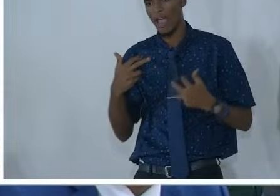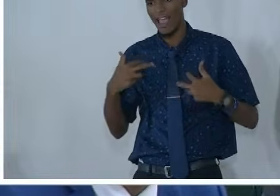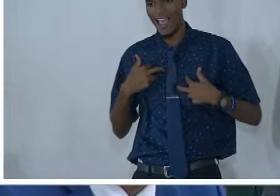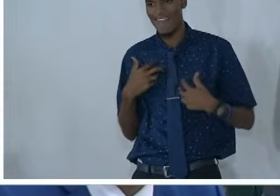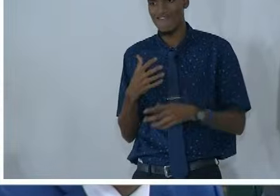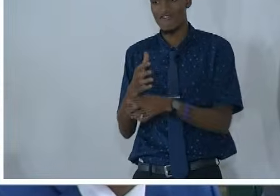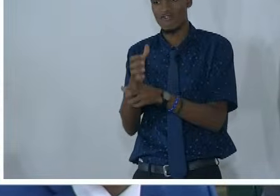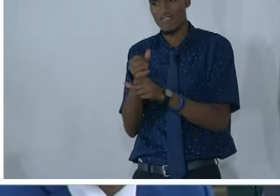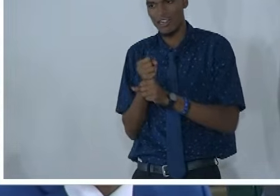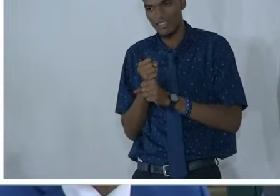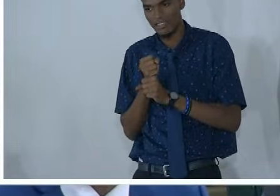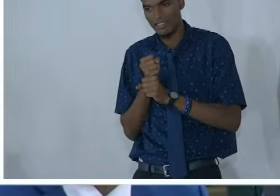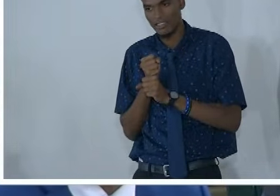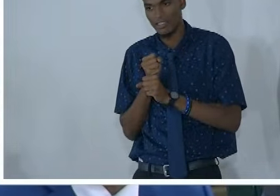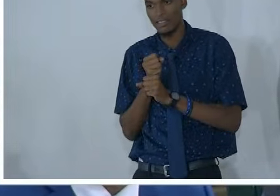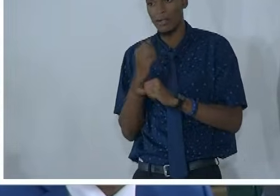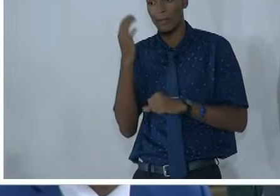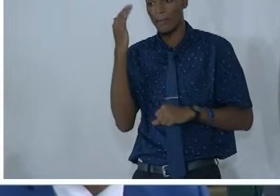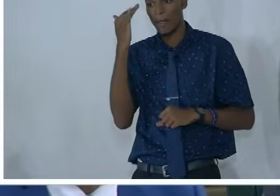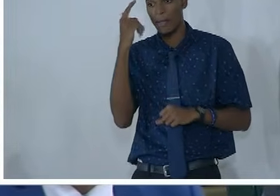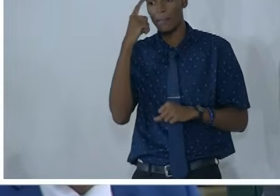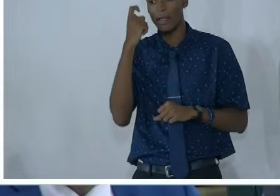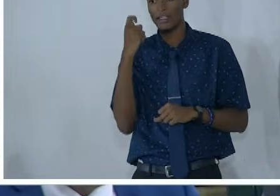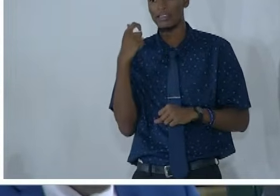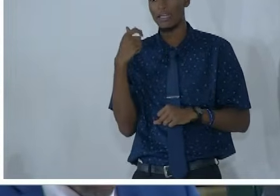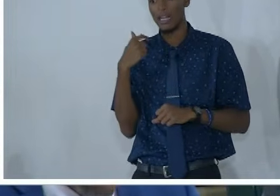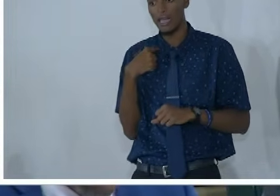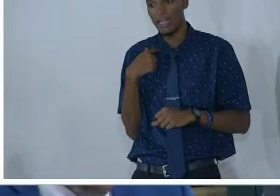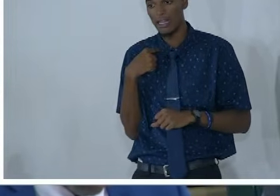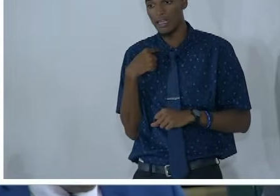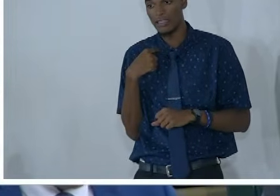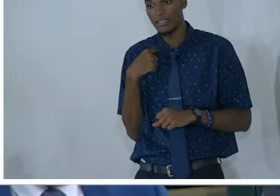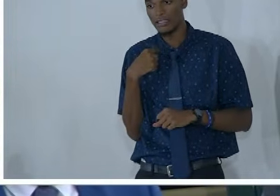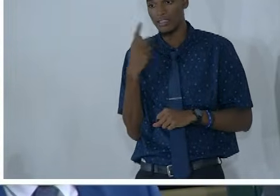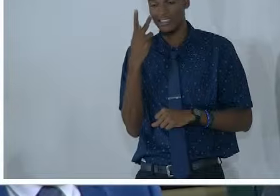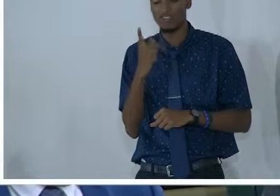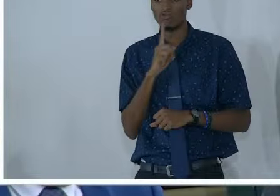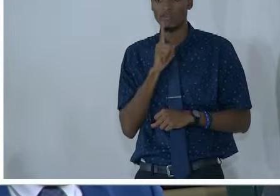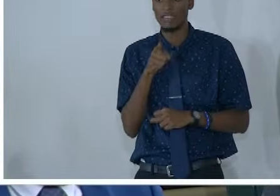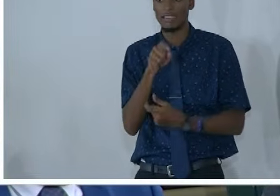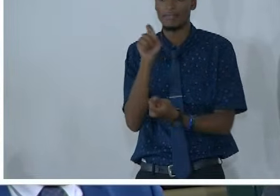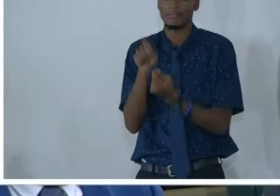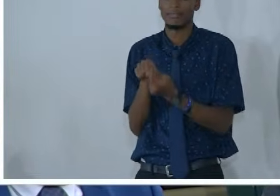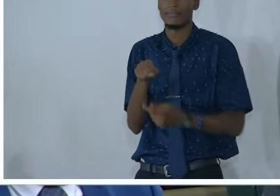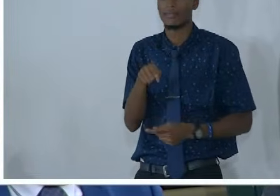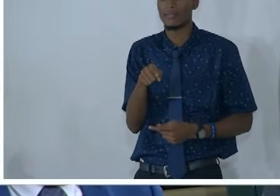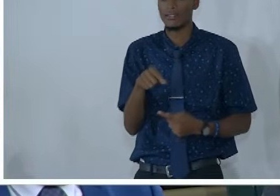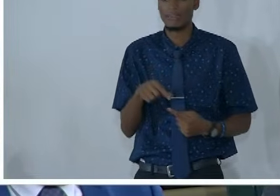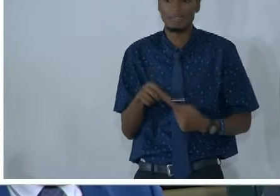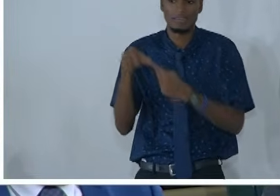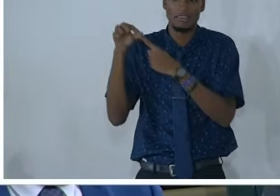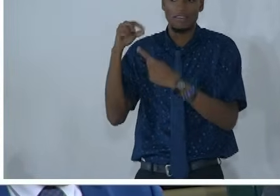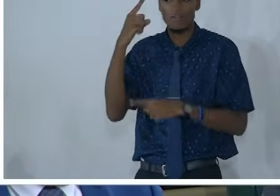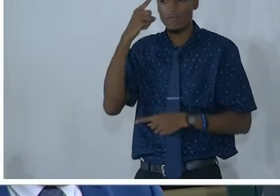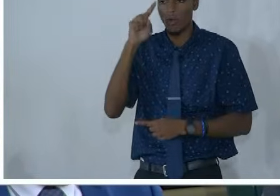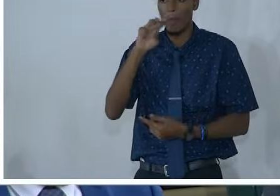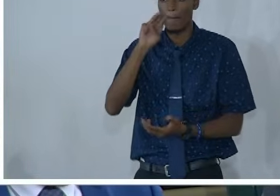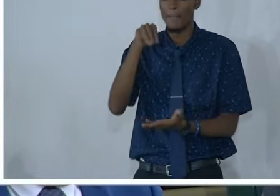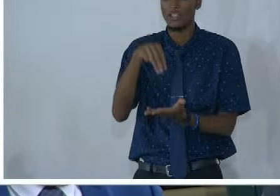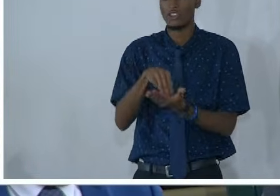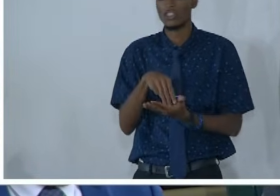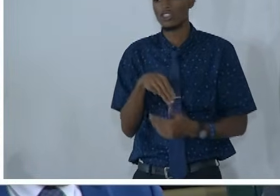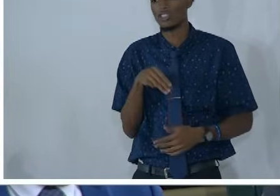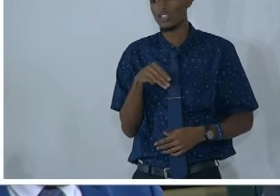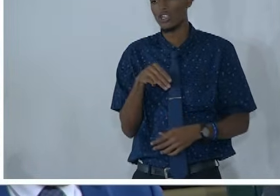reclamation of mined out lands, because I think this applies almost exclusively to the Manchester Plateau and